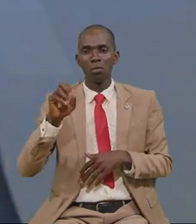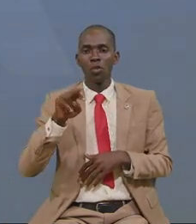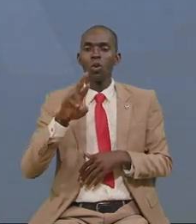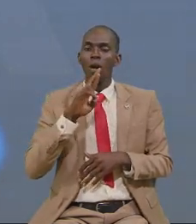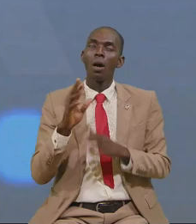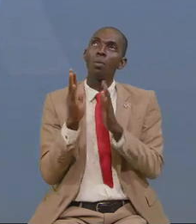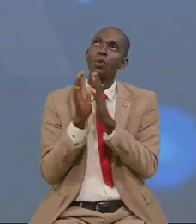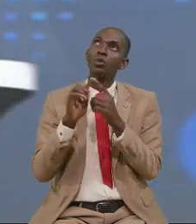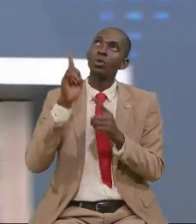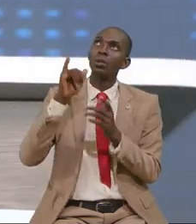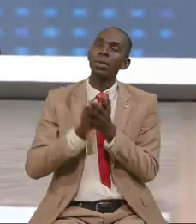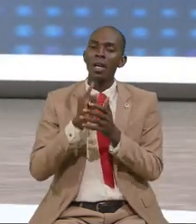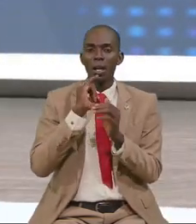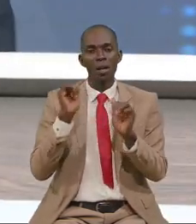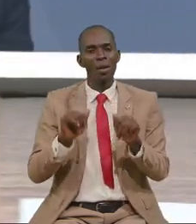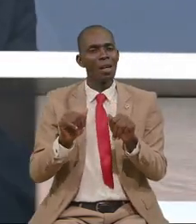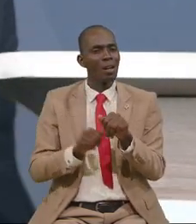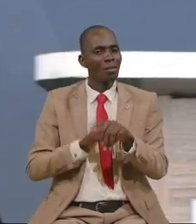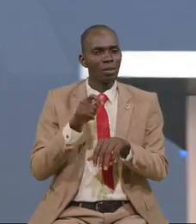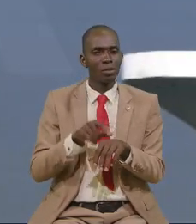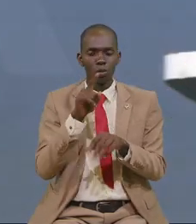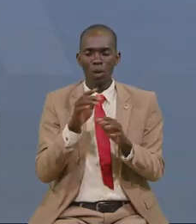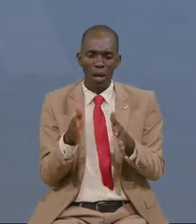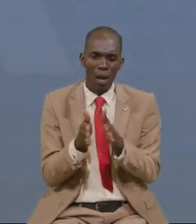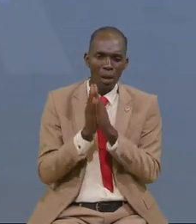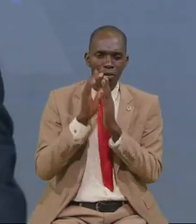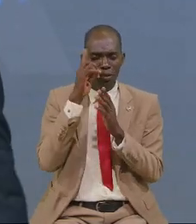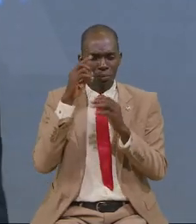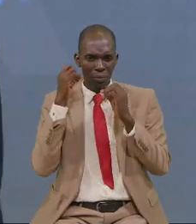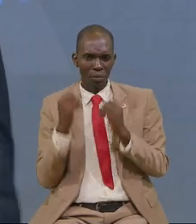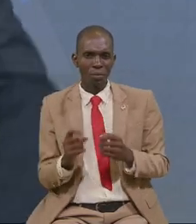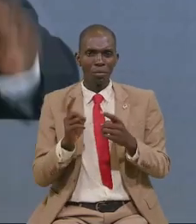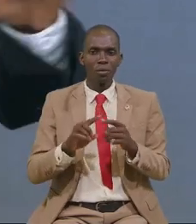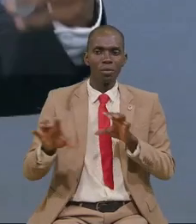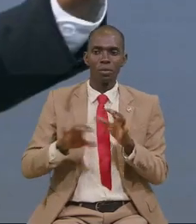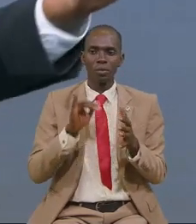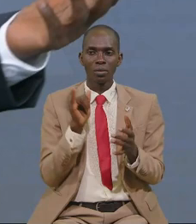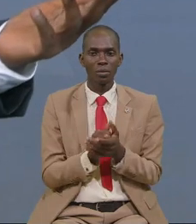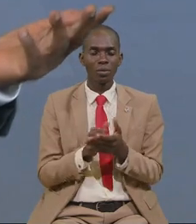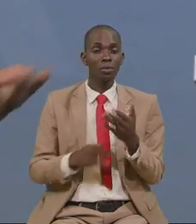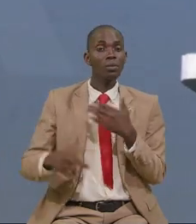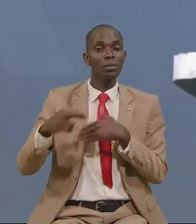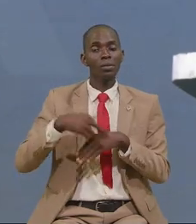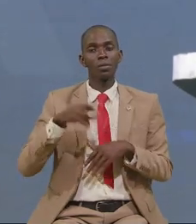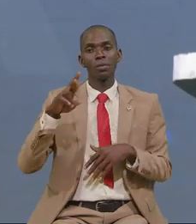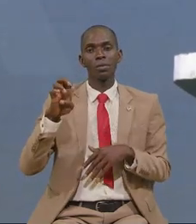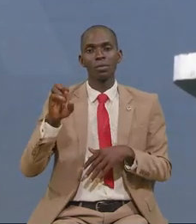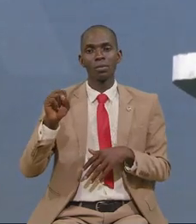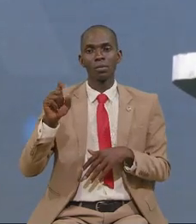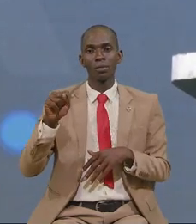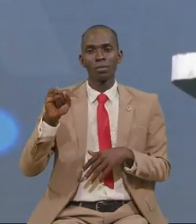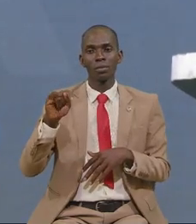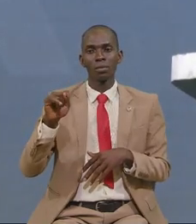you are asking for the power, for the courage to do that restitution, you say, I don't have any courage